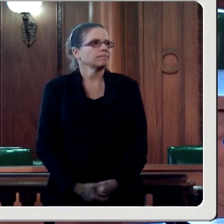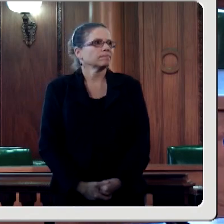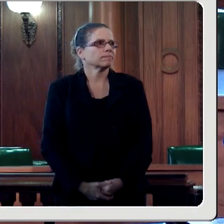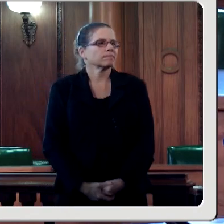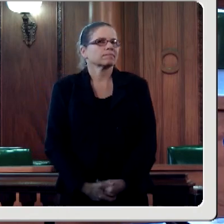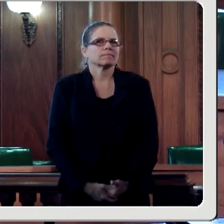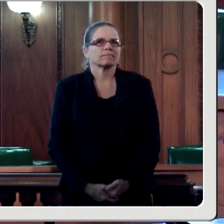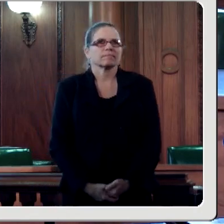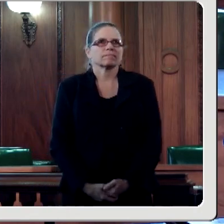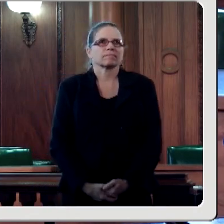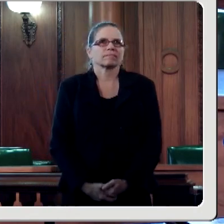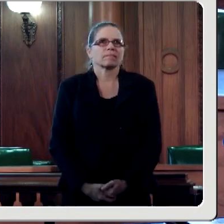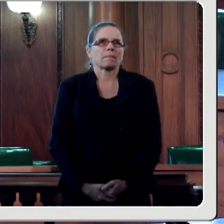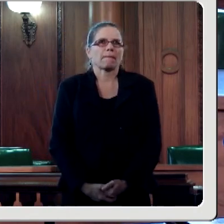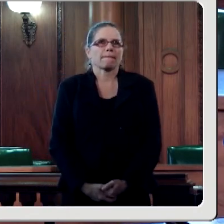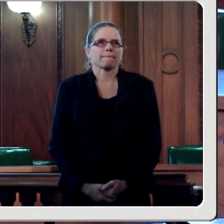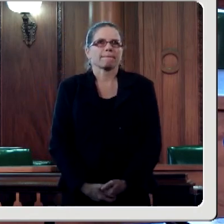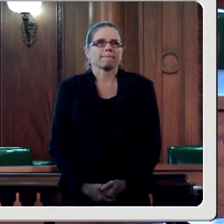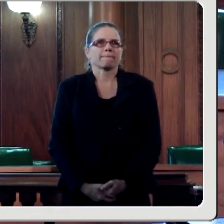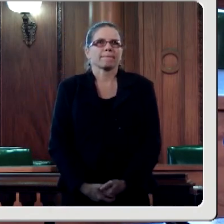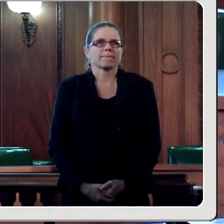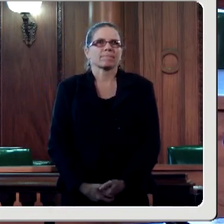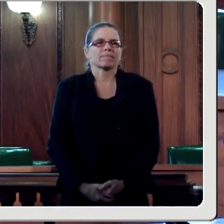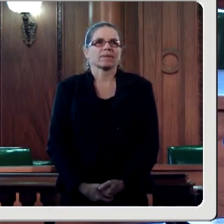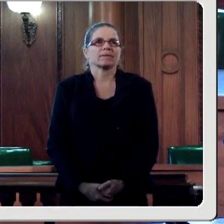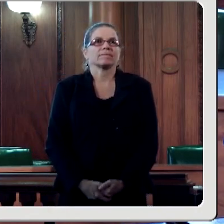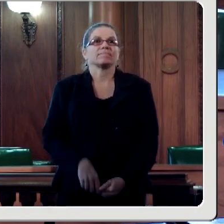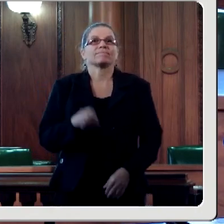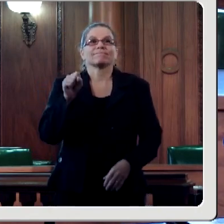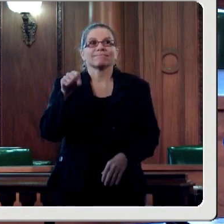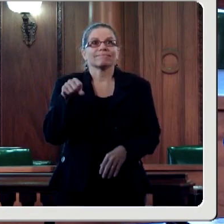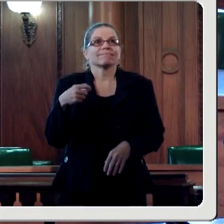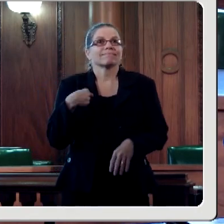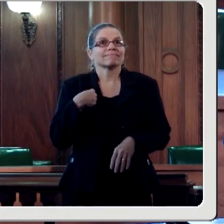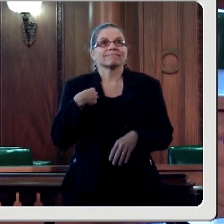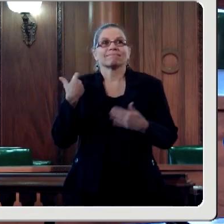Again, Springfield's in the business of doing business, and